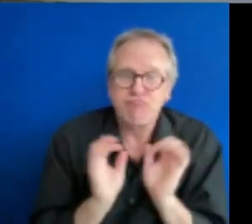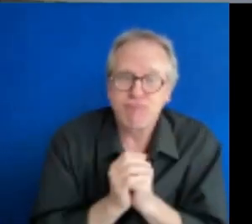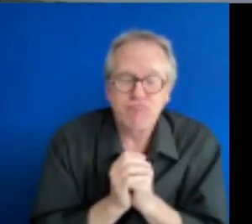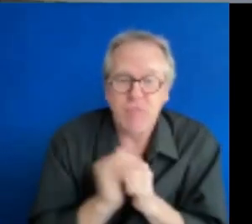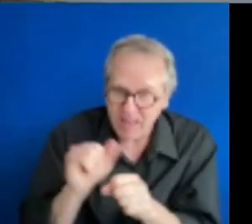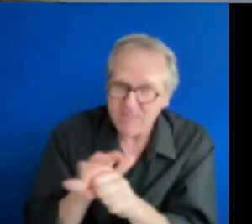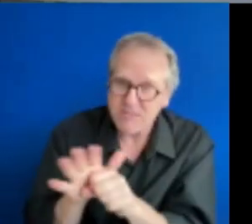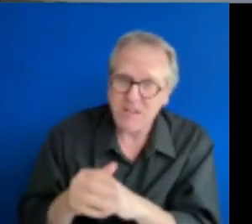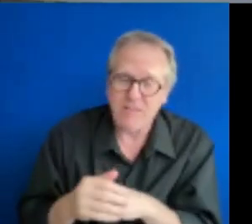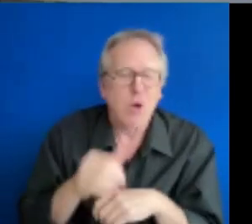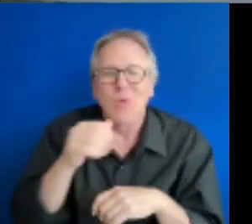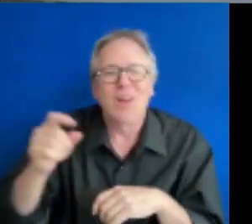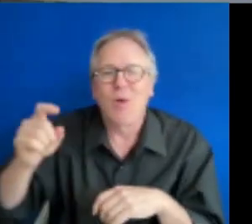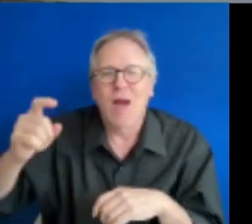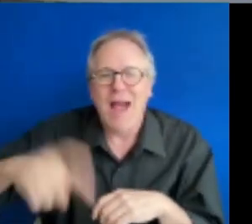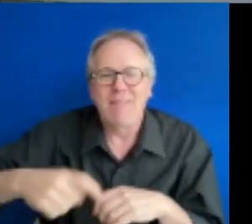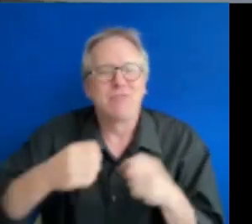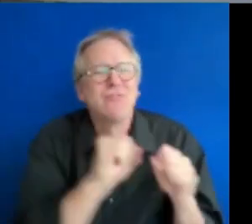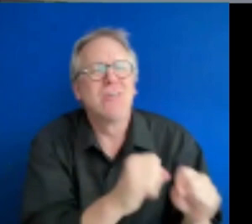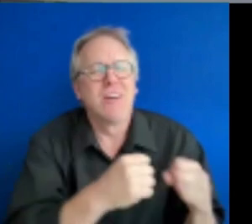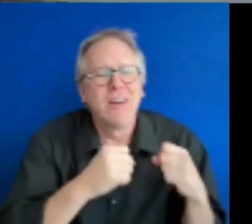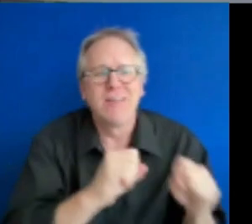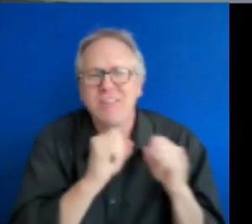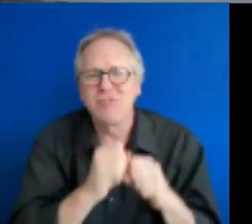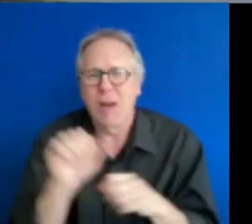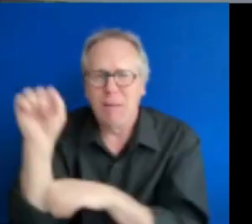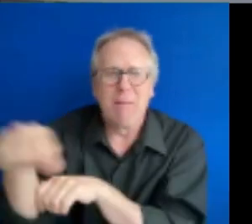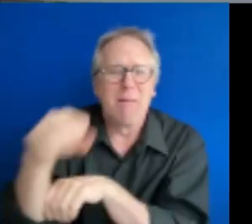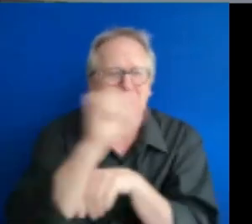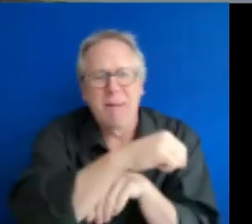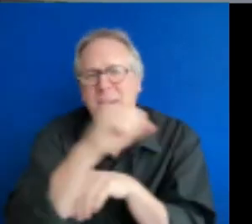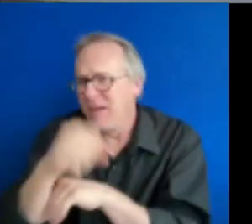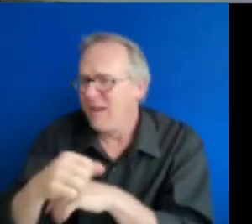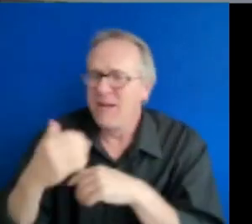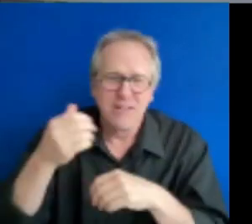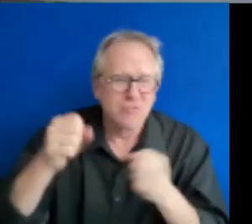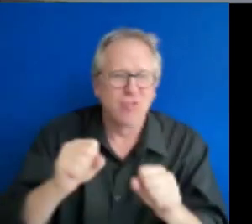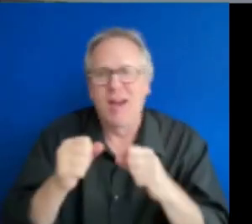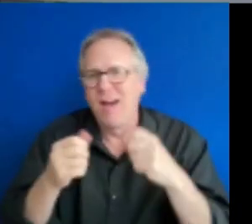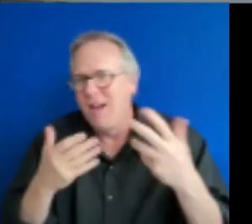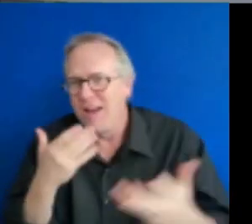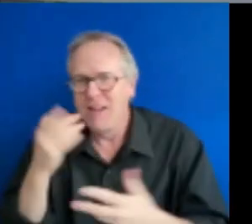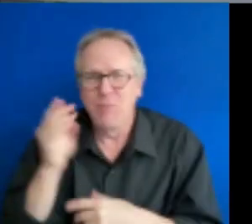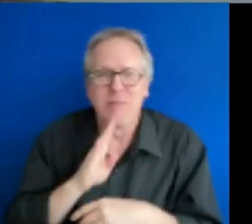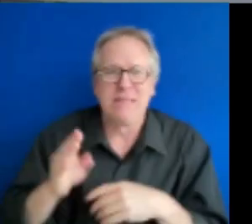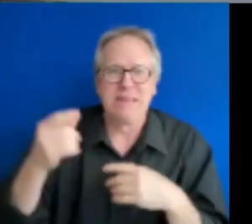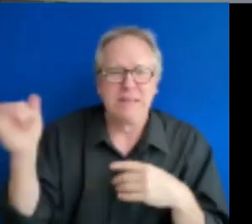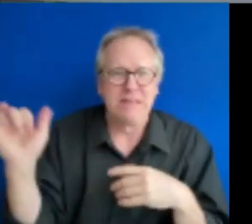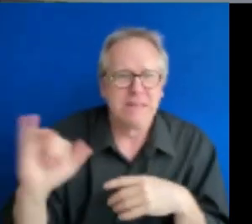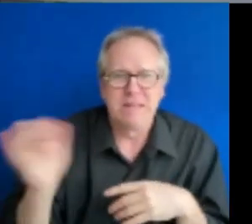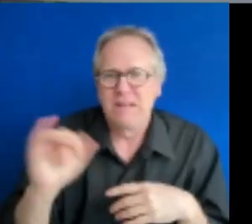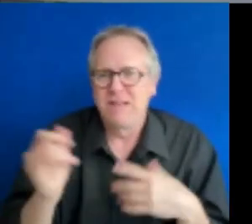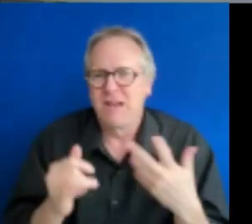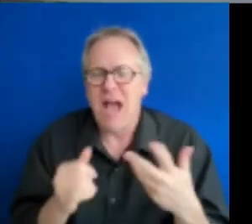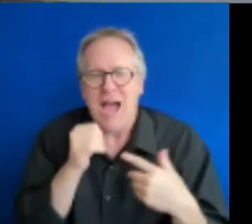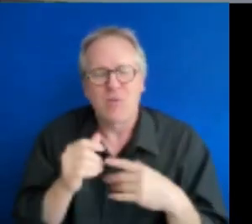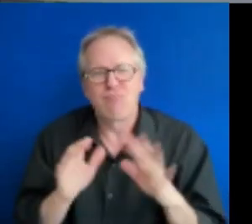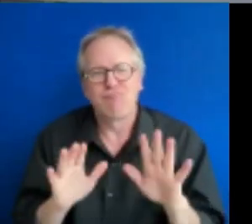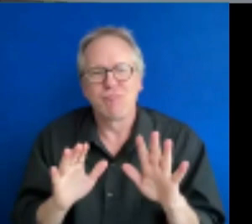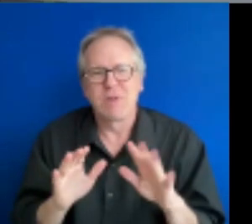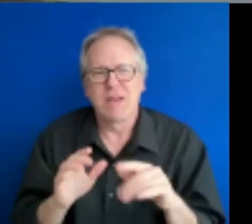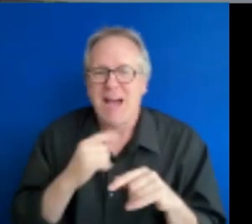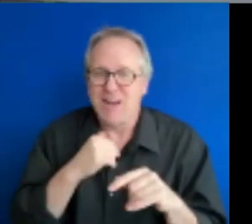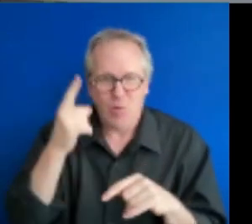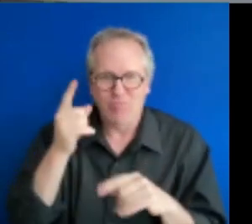to, you know, we don't have to try to, you know, overcome all the time. We don't have to, you know, be, I don't believe in a